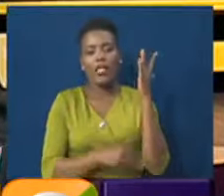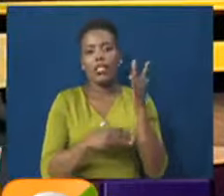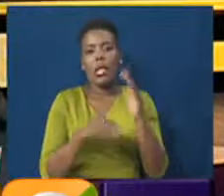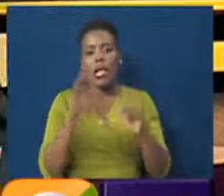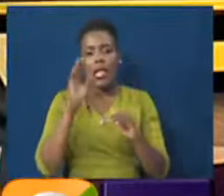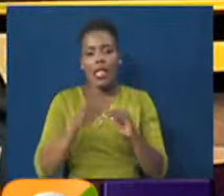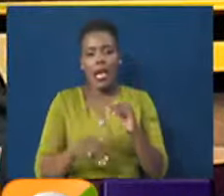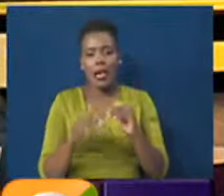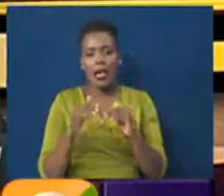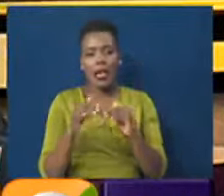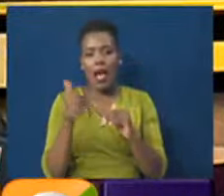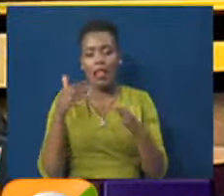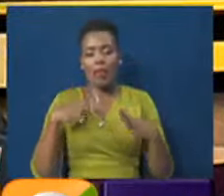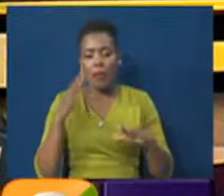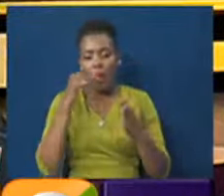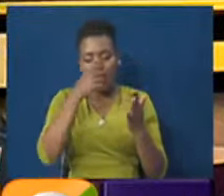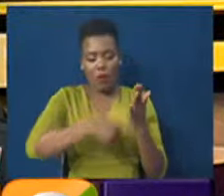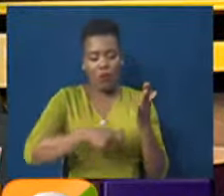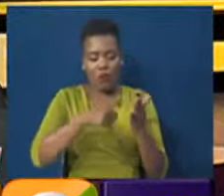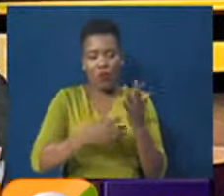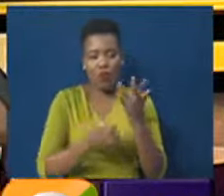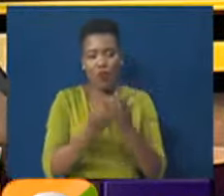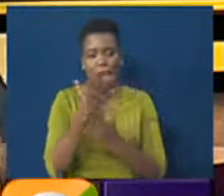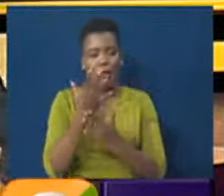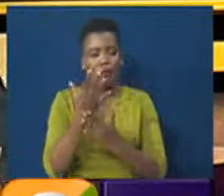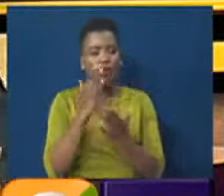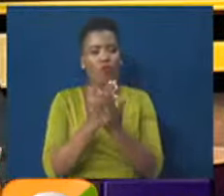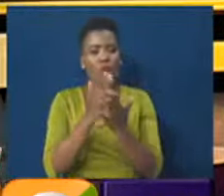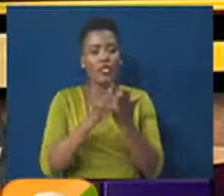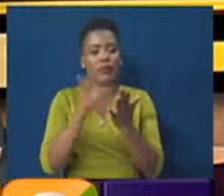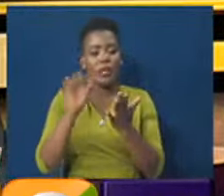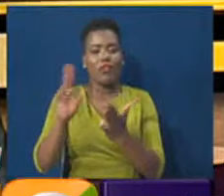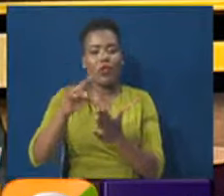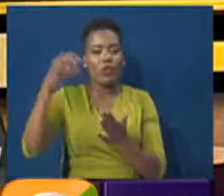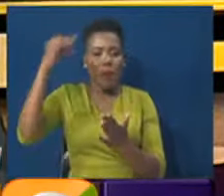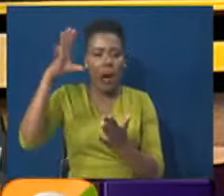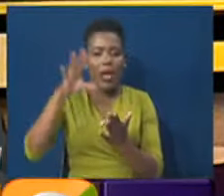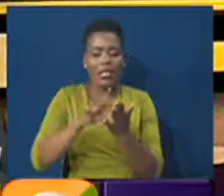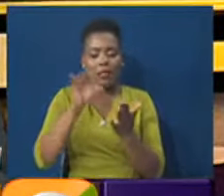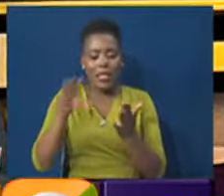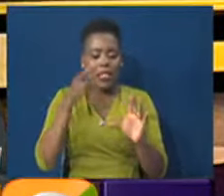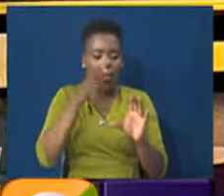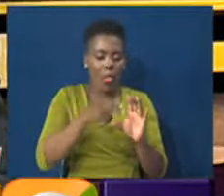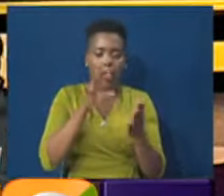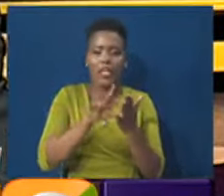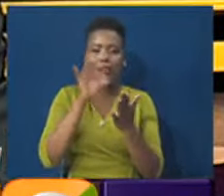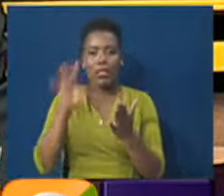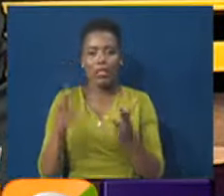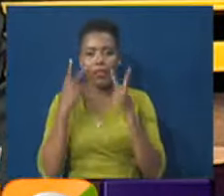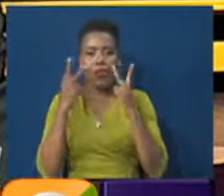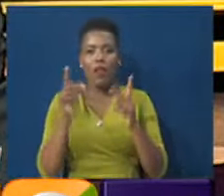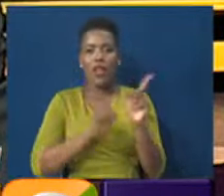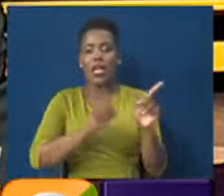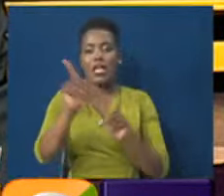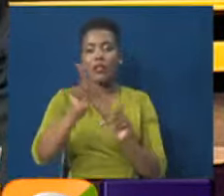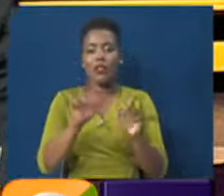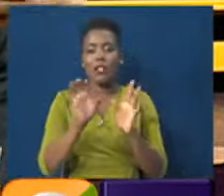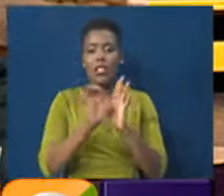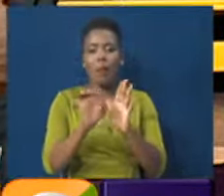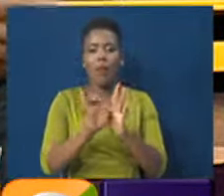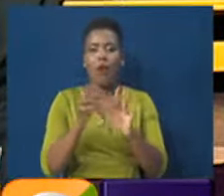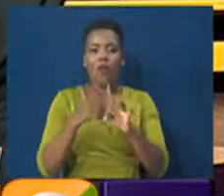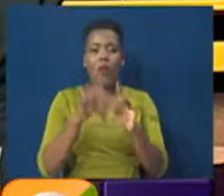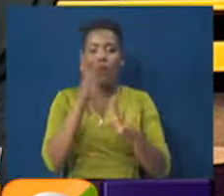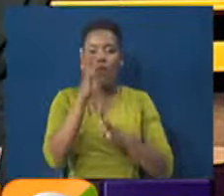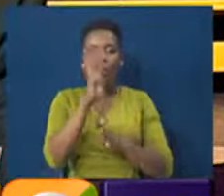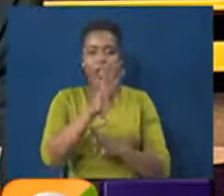the cost of that production, with the exception of this story of fertilizer, the costs are up. If you look at transport fares from Githurai here